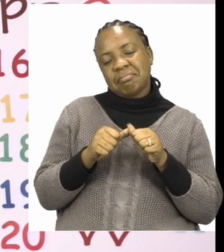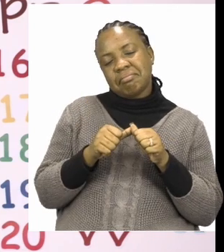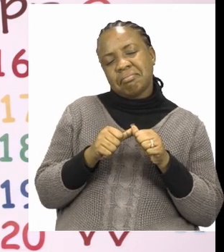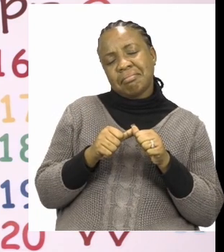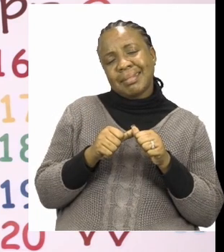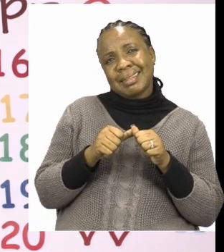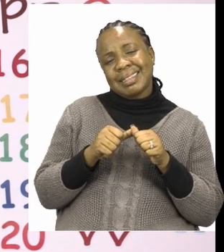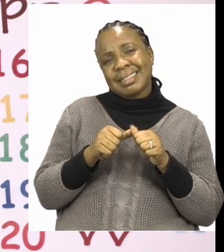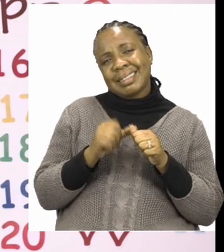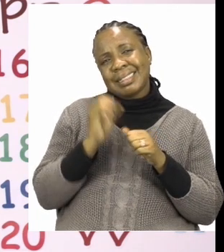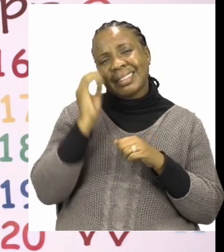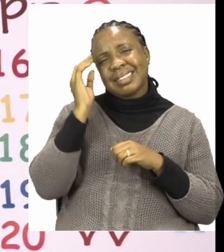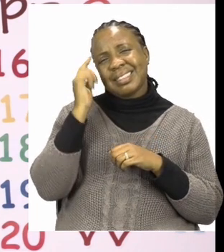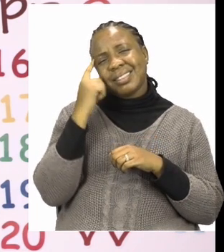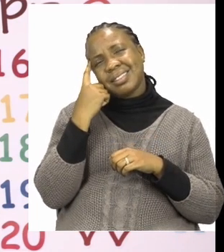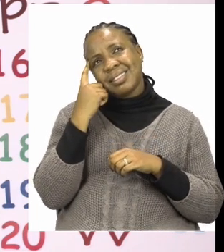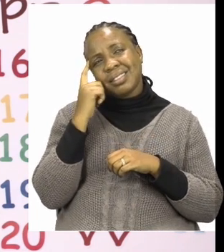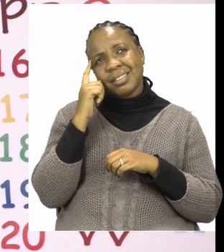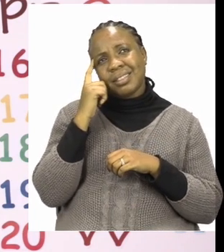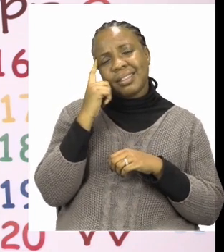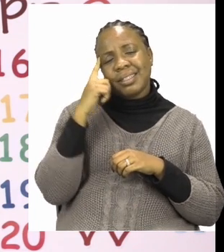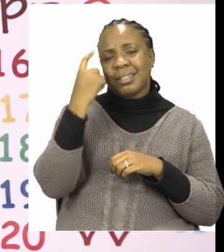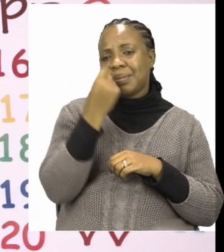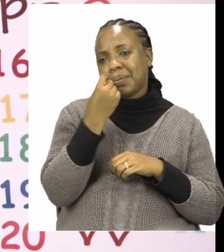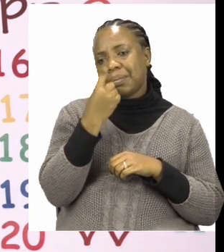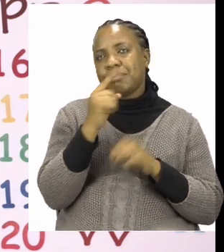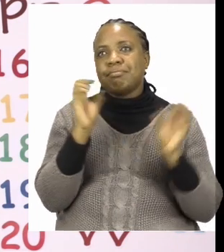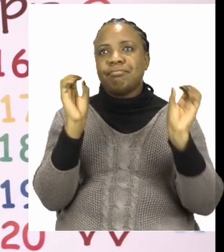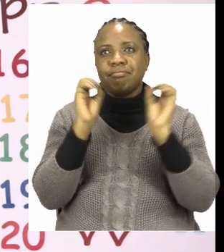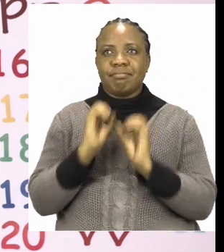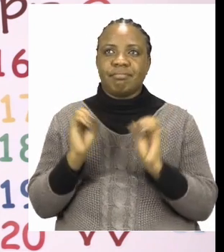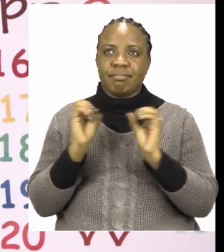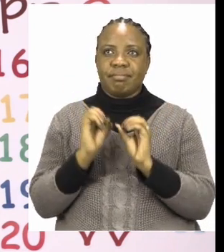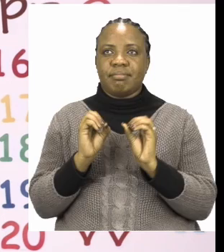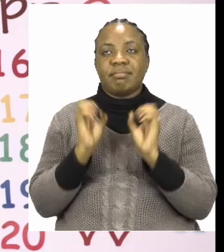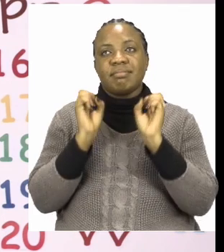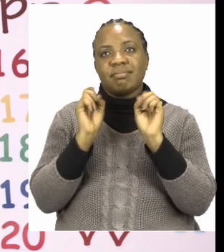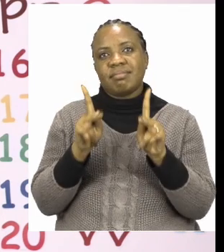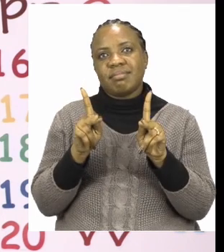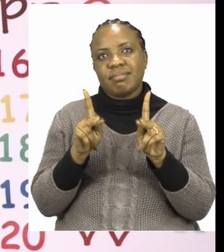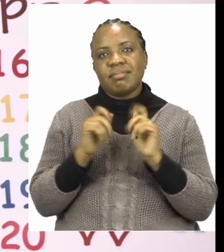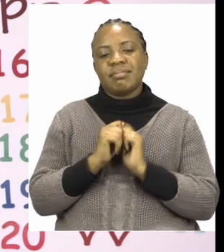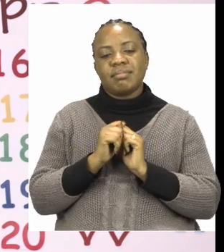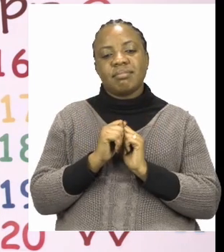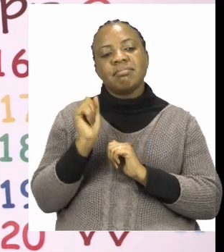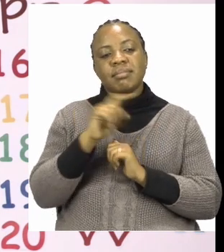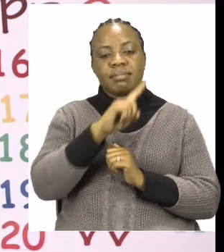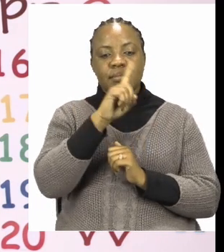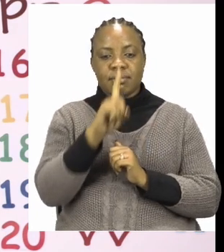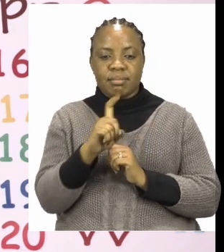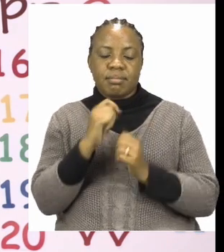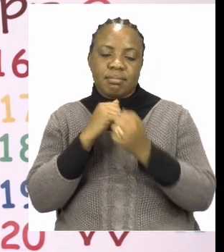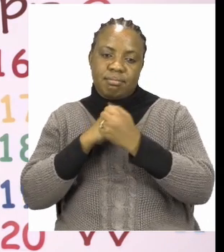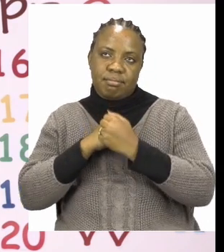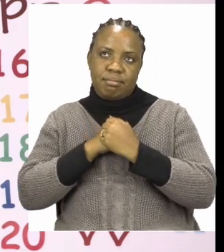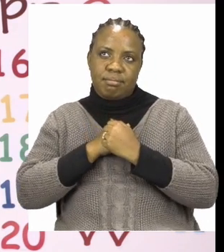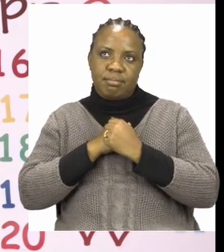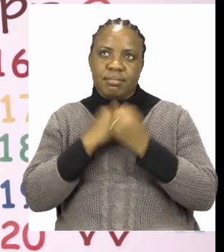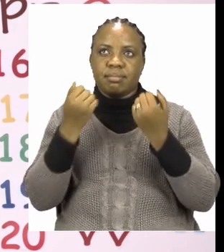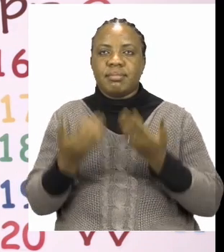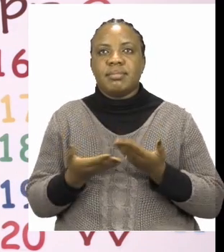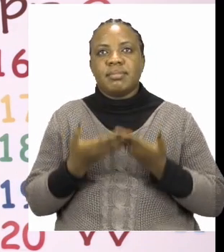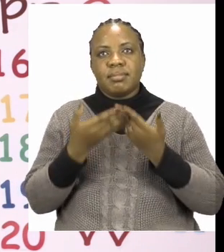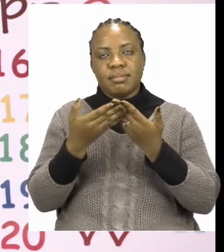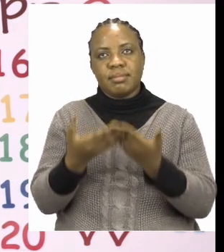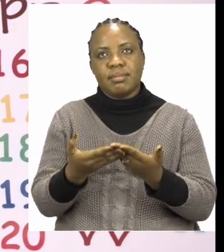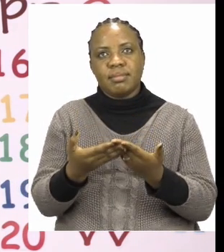to do or you didn't understand, that's okay. You can always ask an adult for help. Just make sure